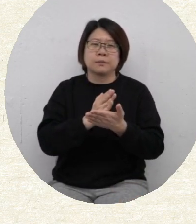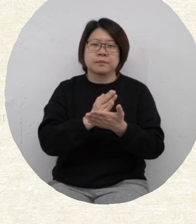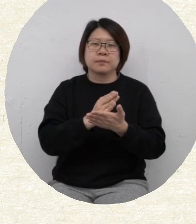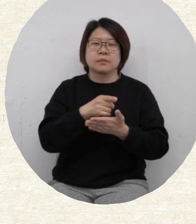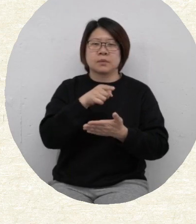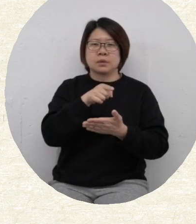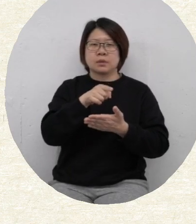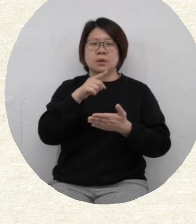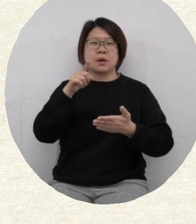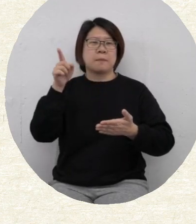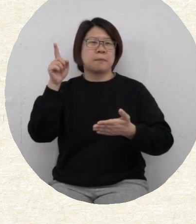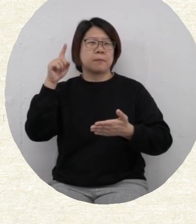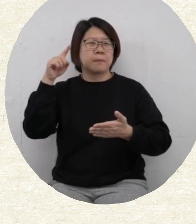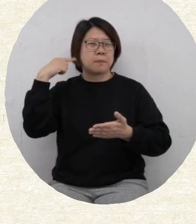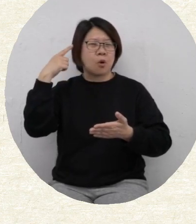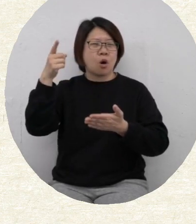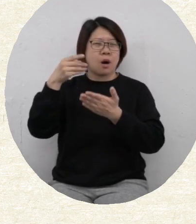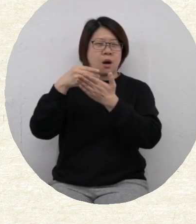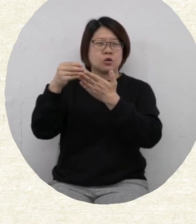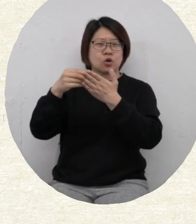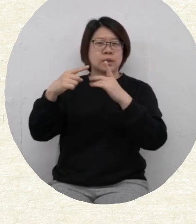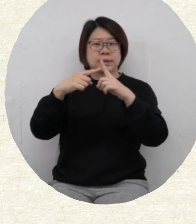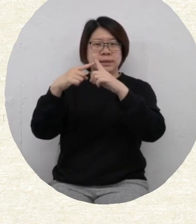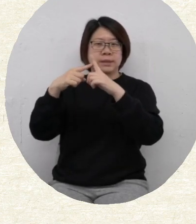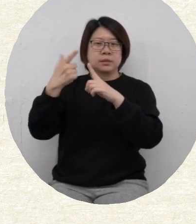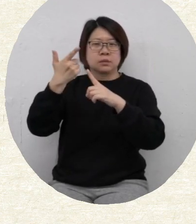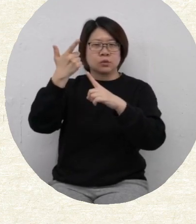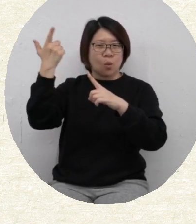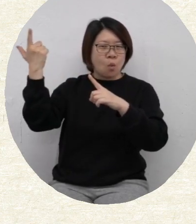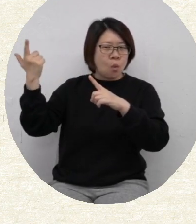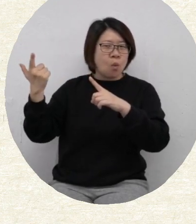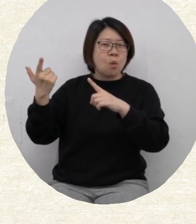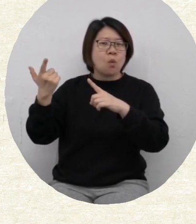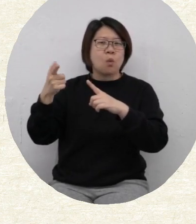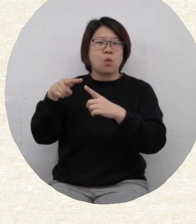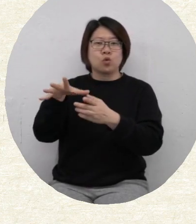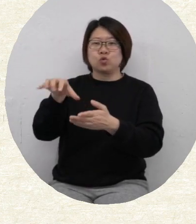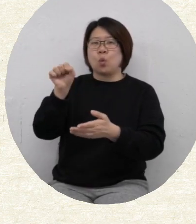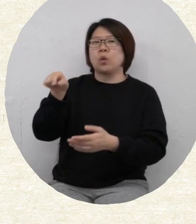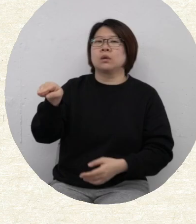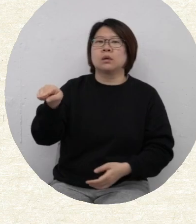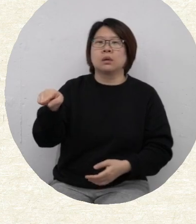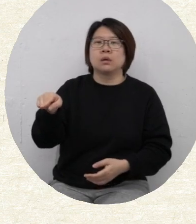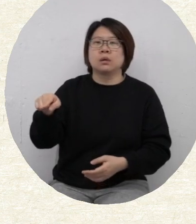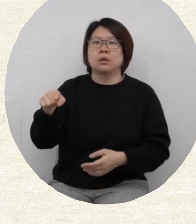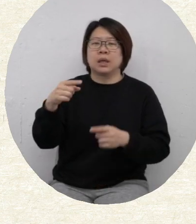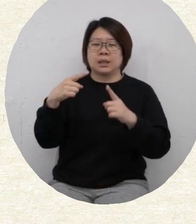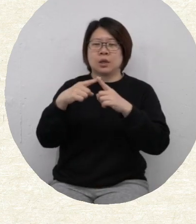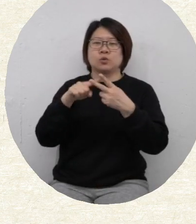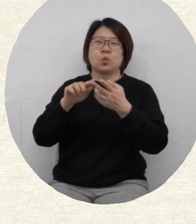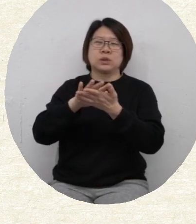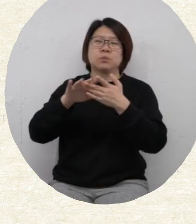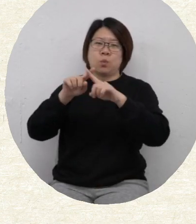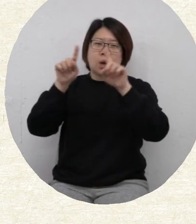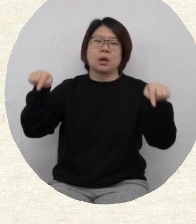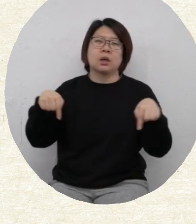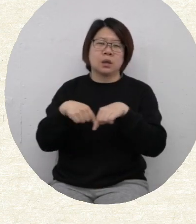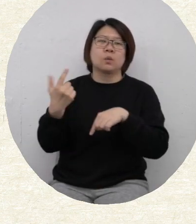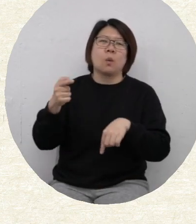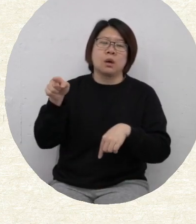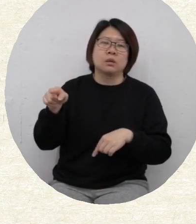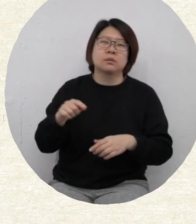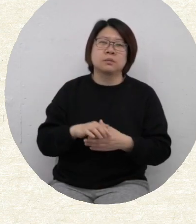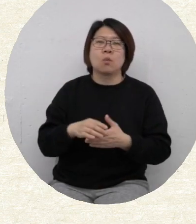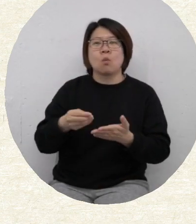studio because I was using it. What started you out with doing things on it? It's like,